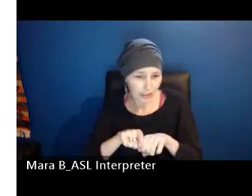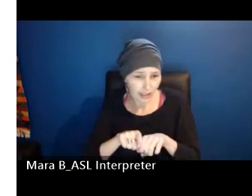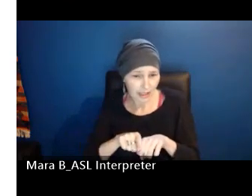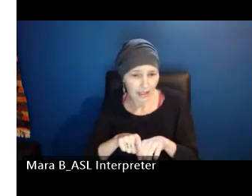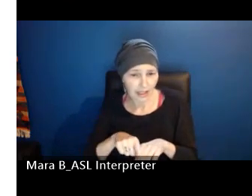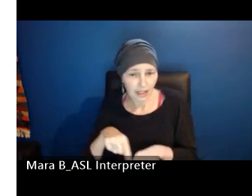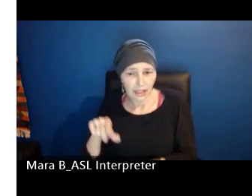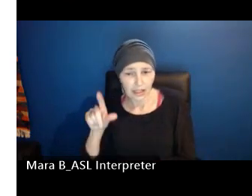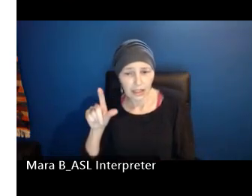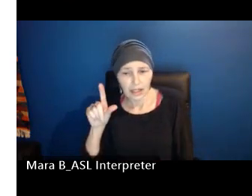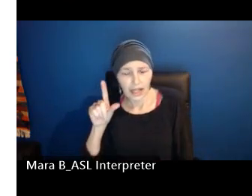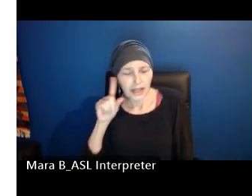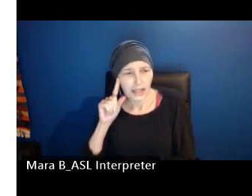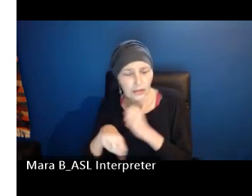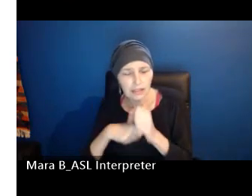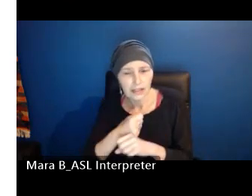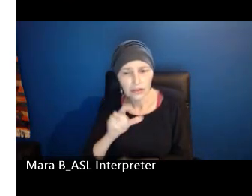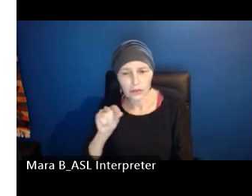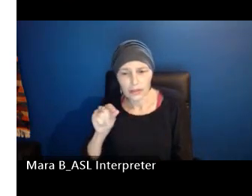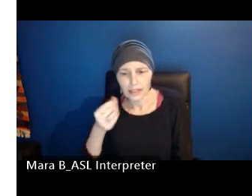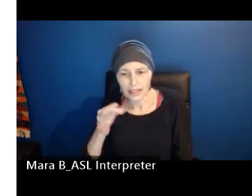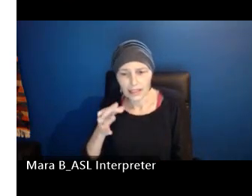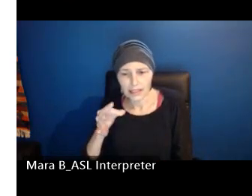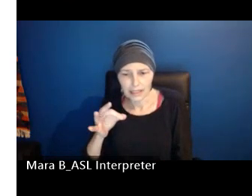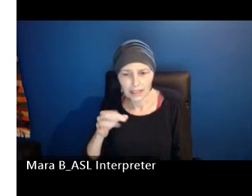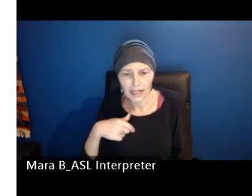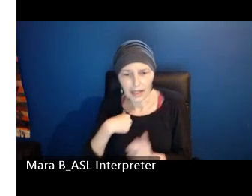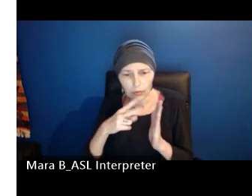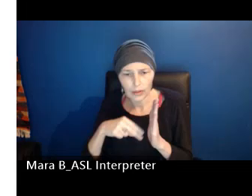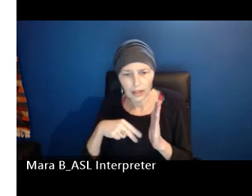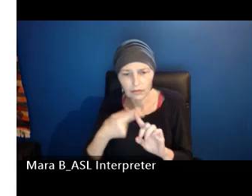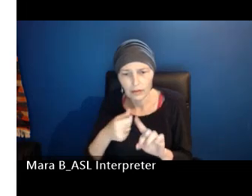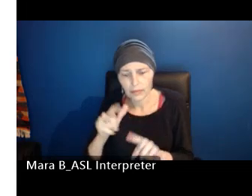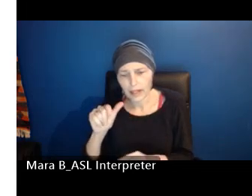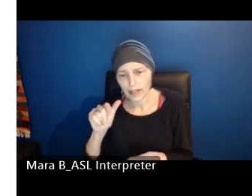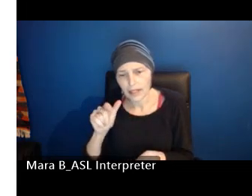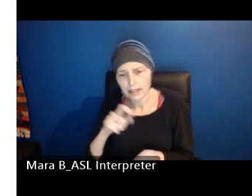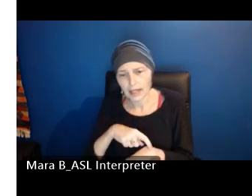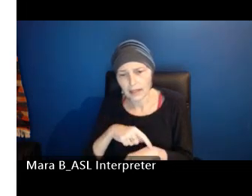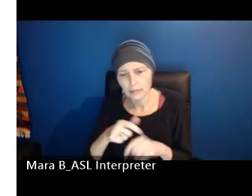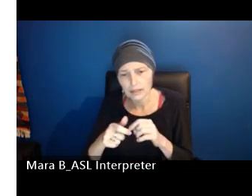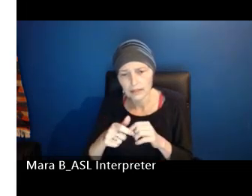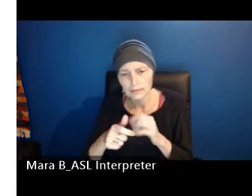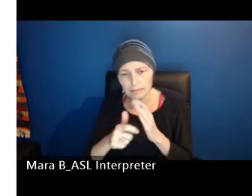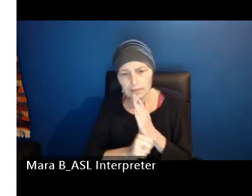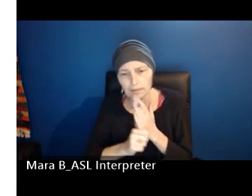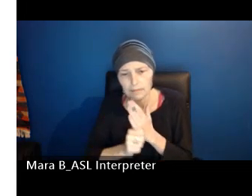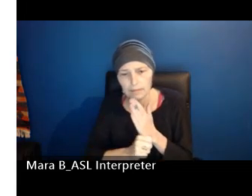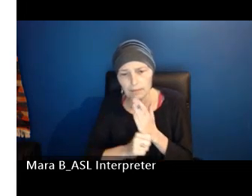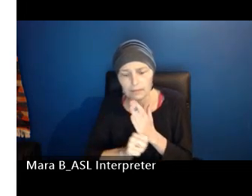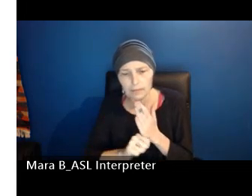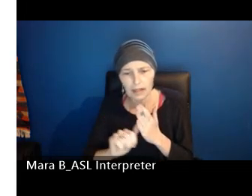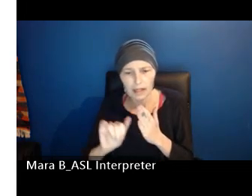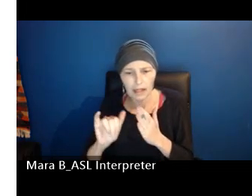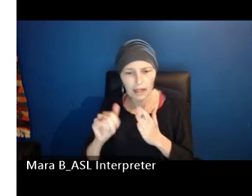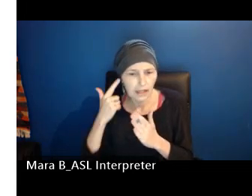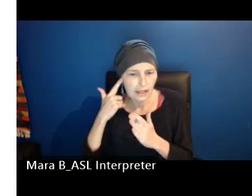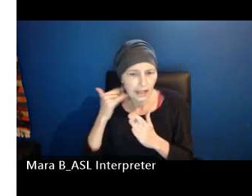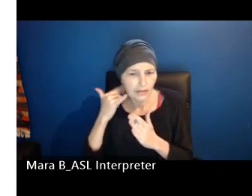2019, I believe it was, I read out of the LA Times and from a lot of the other major metropolitan news outlets that California was,